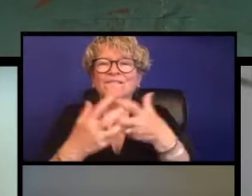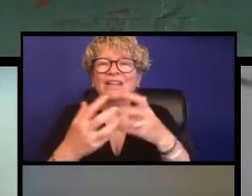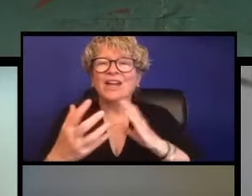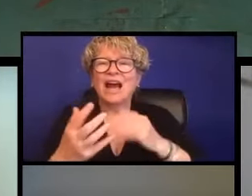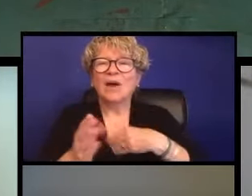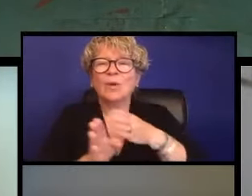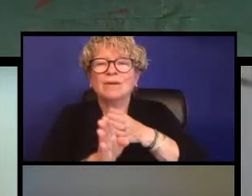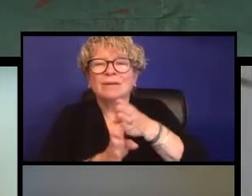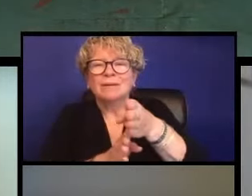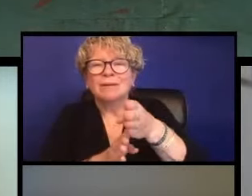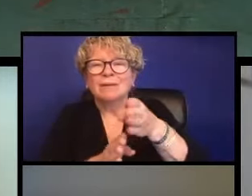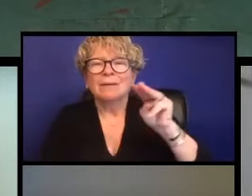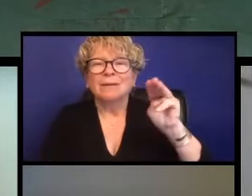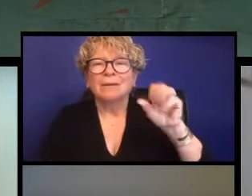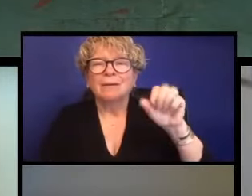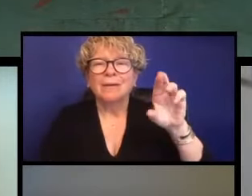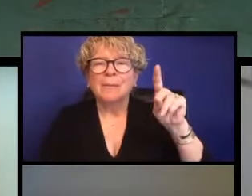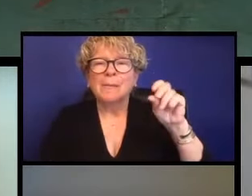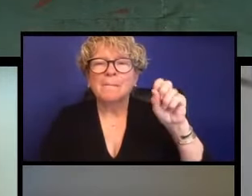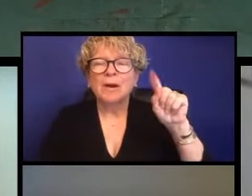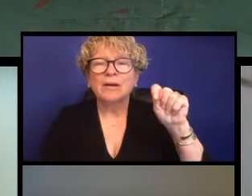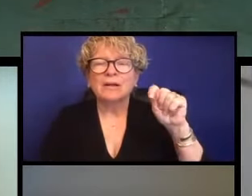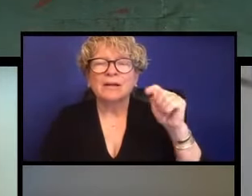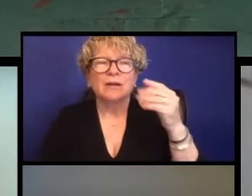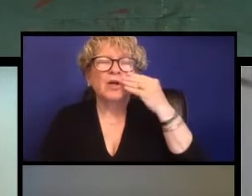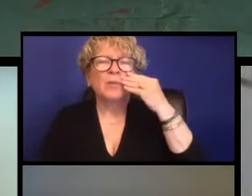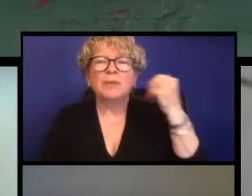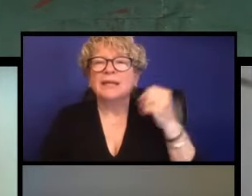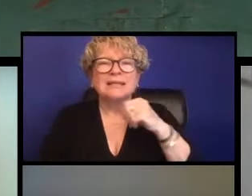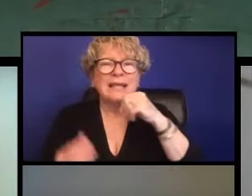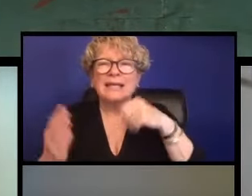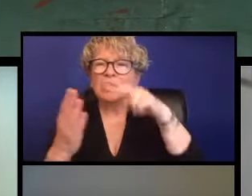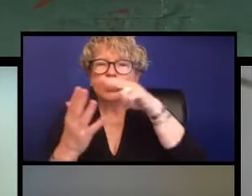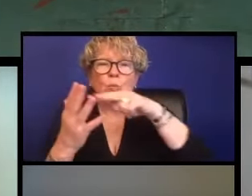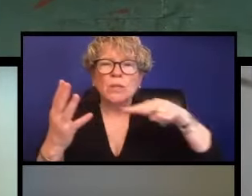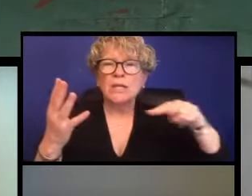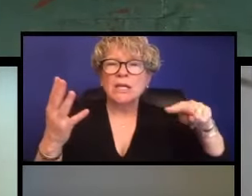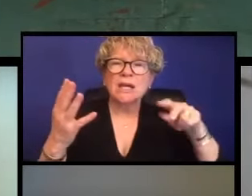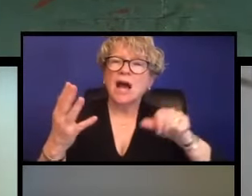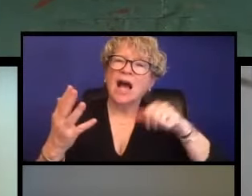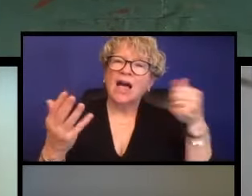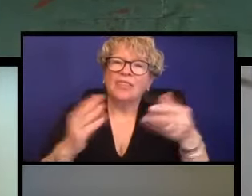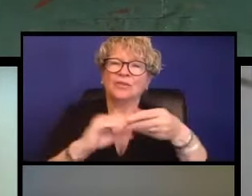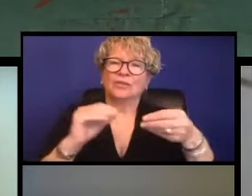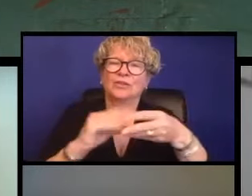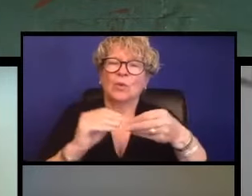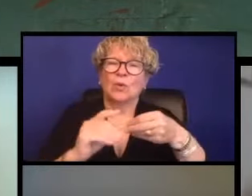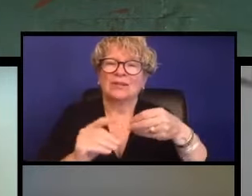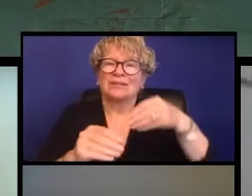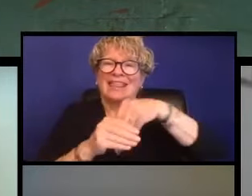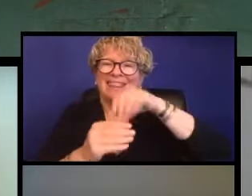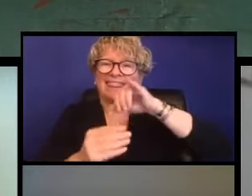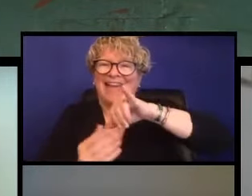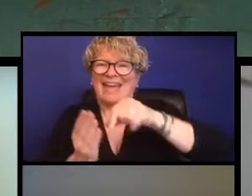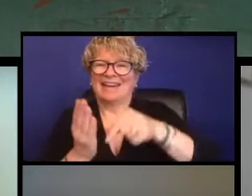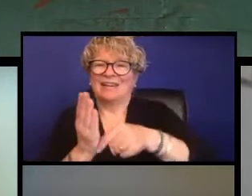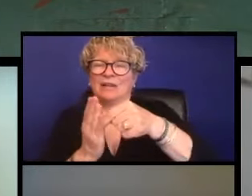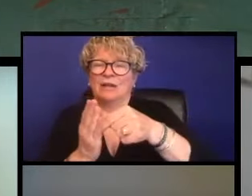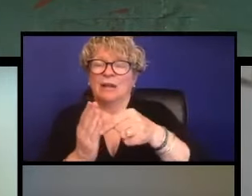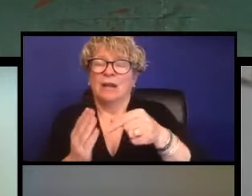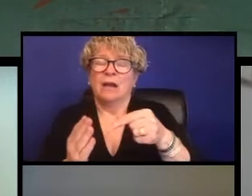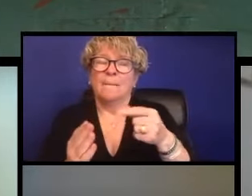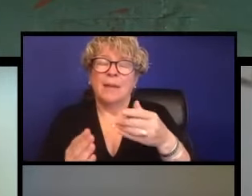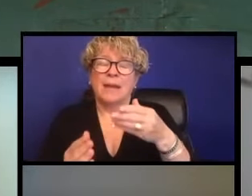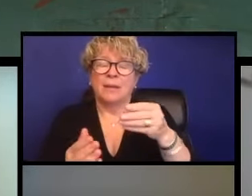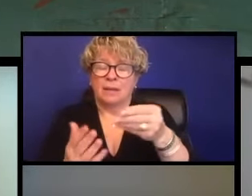necessarily take the time to read other stories in that magazine. And so it's a perfect story for Umenana, but not